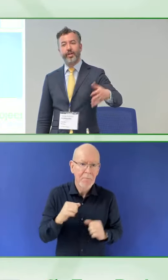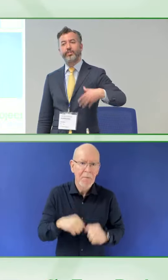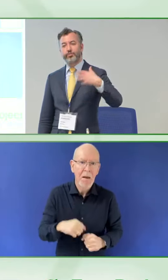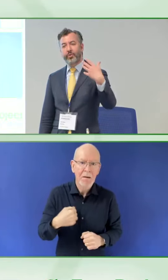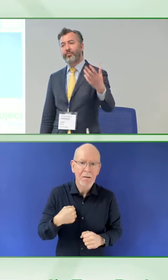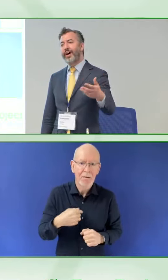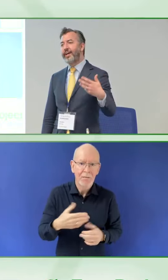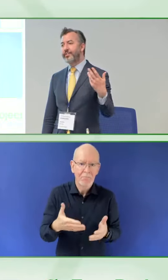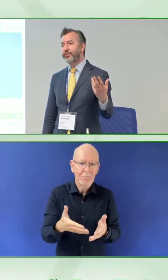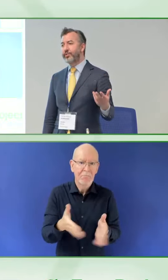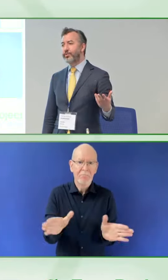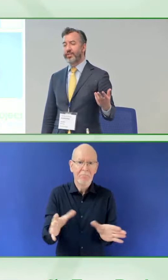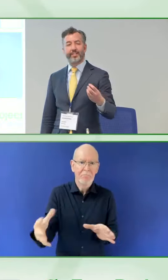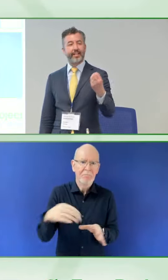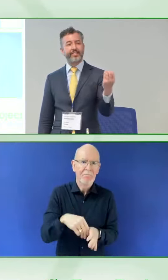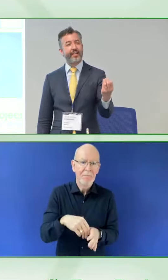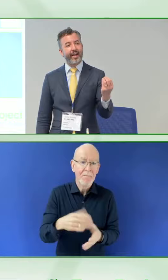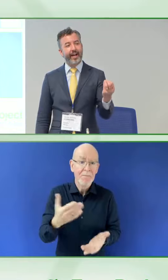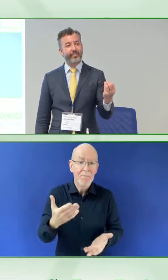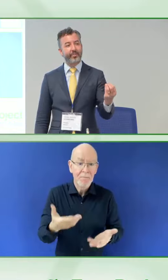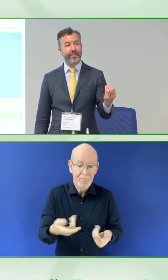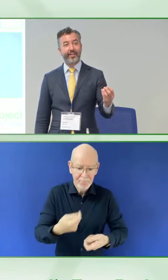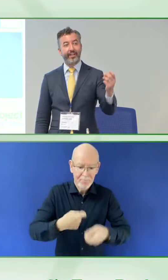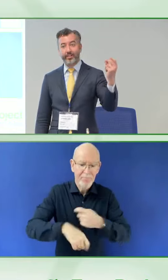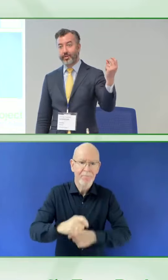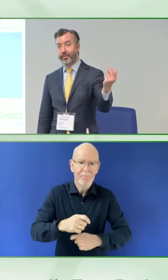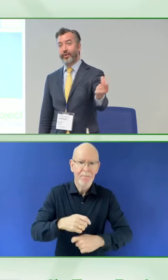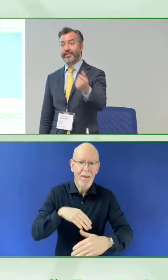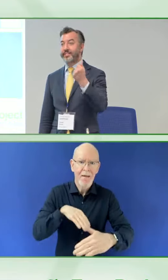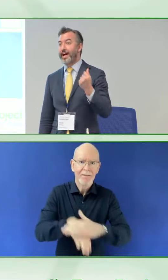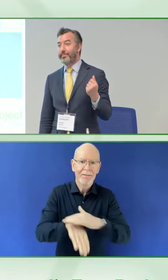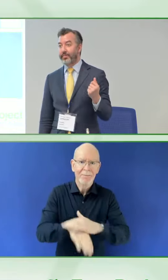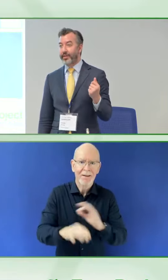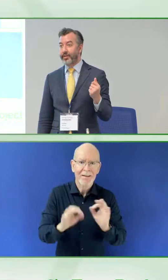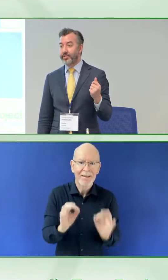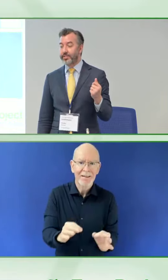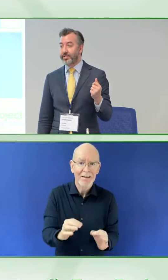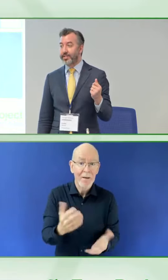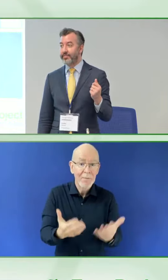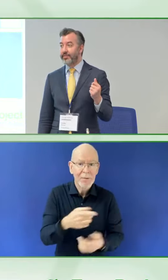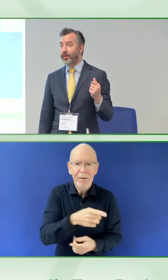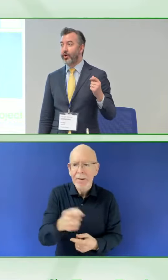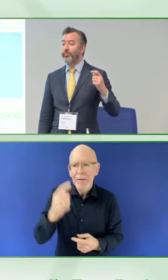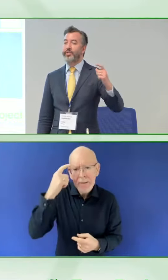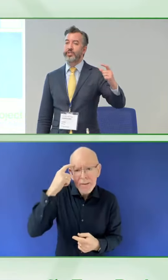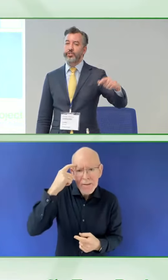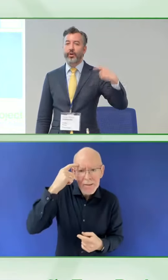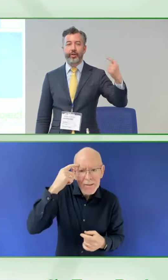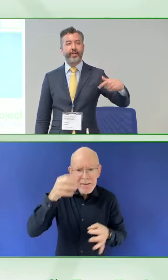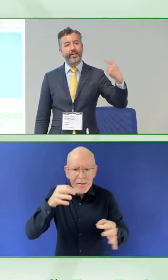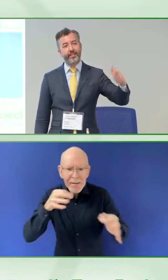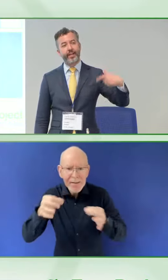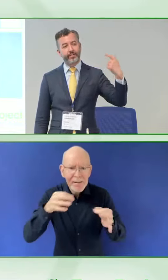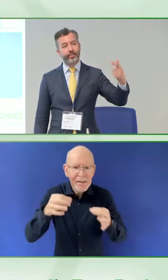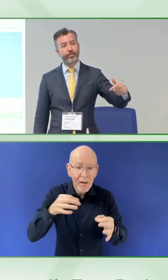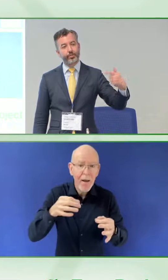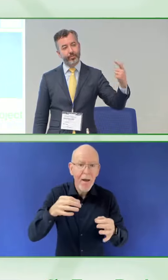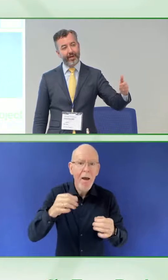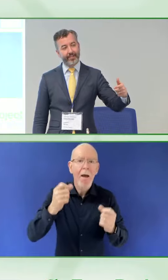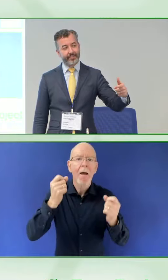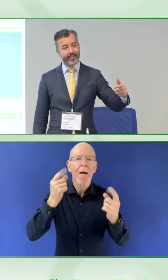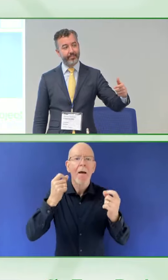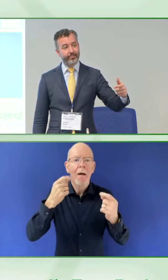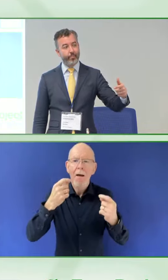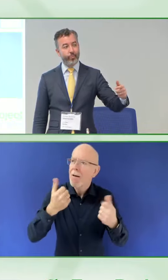spaces. Just provide a solution. It does not have to be something we can snap our fingers and achieve, but just start getting into that